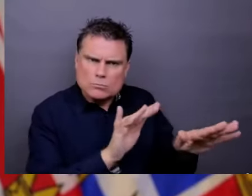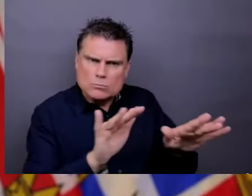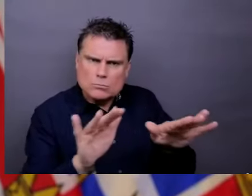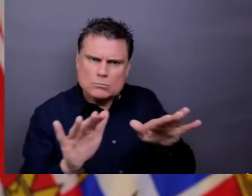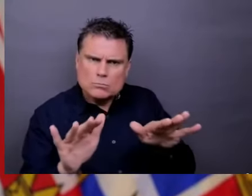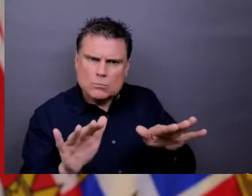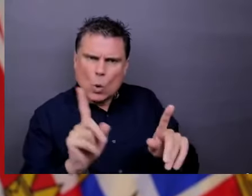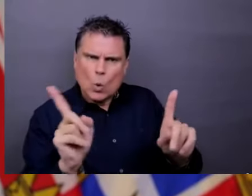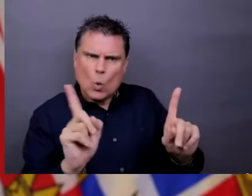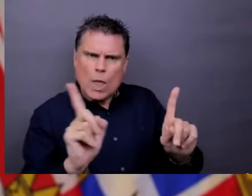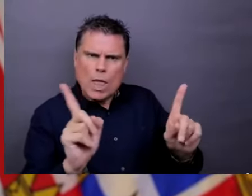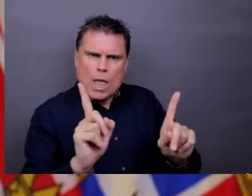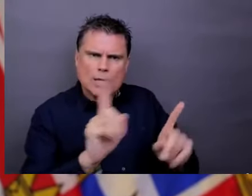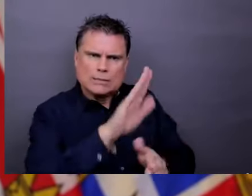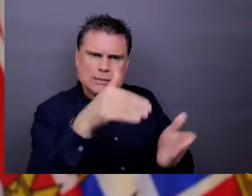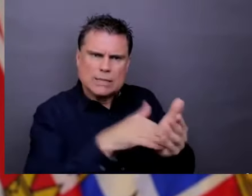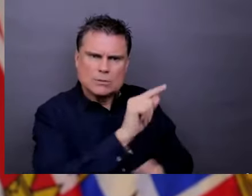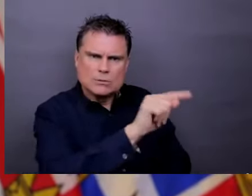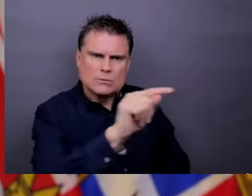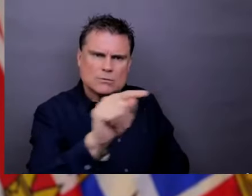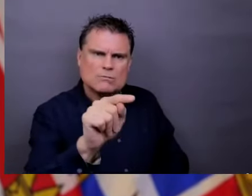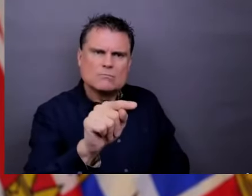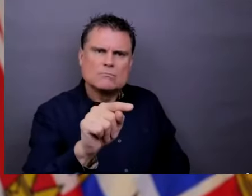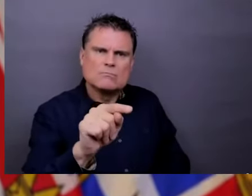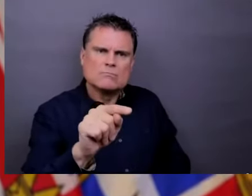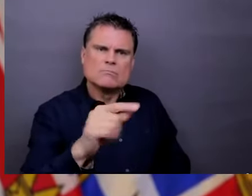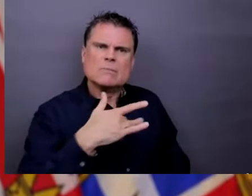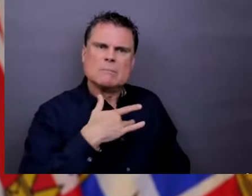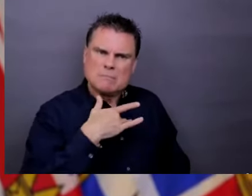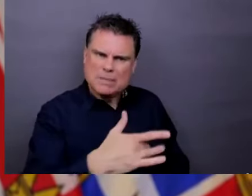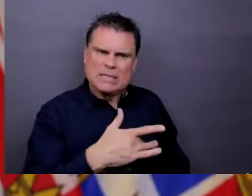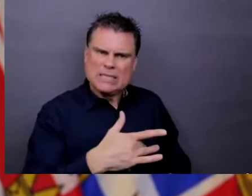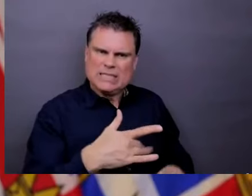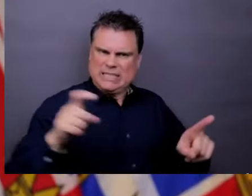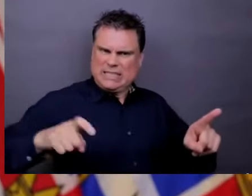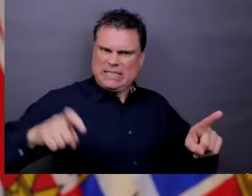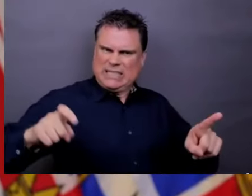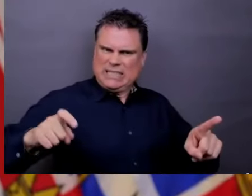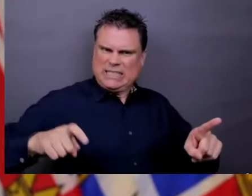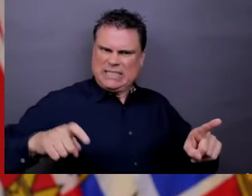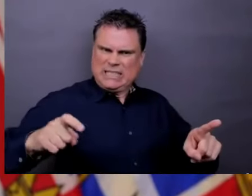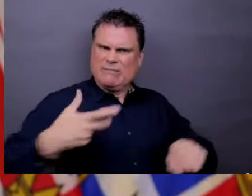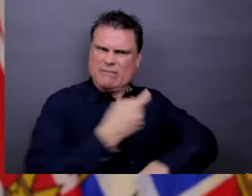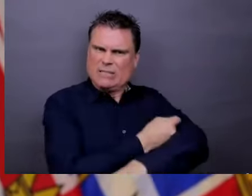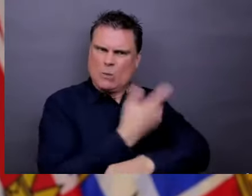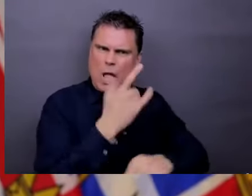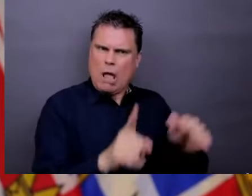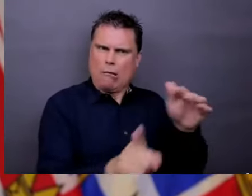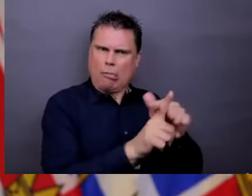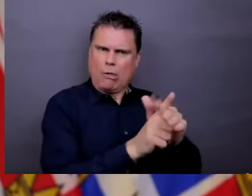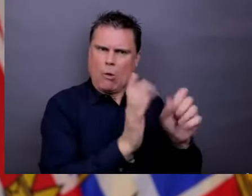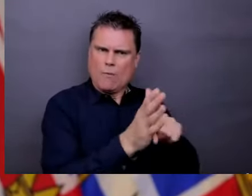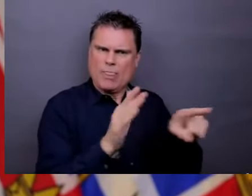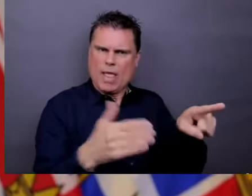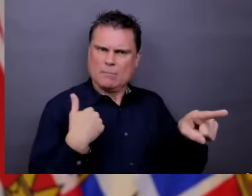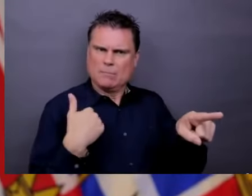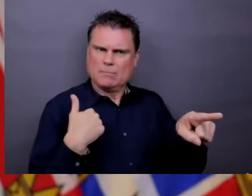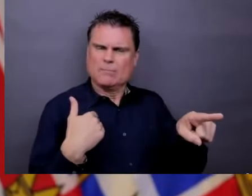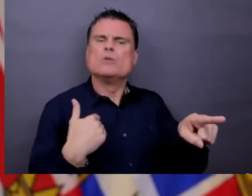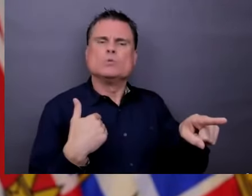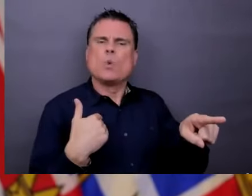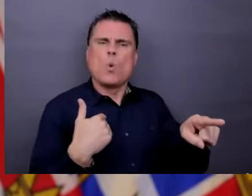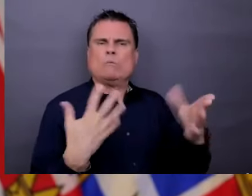the residents in particular of care homes are people that we want to get the second dose in as timely way as we